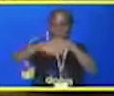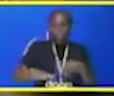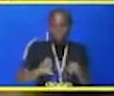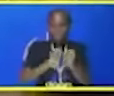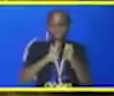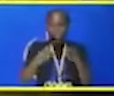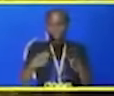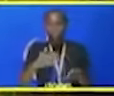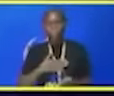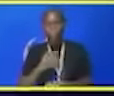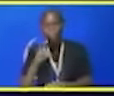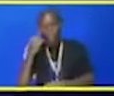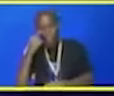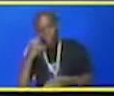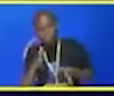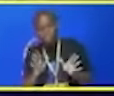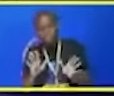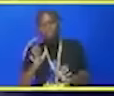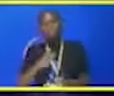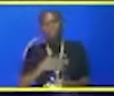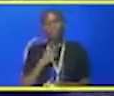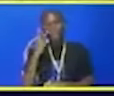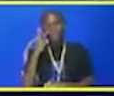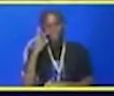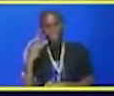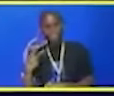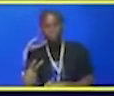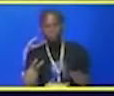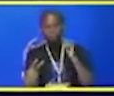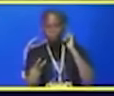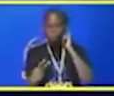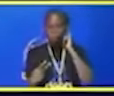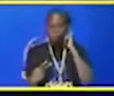Open my eyes, let me see.